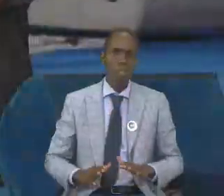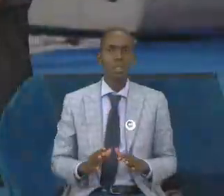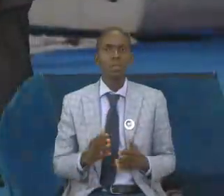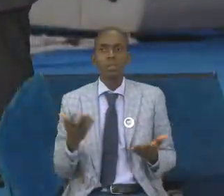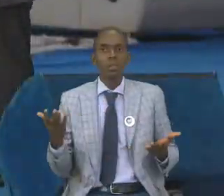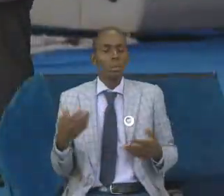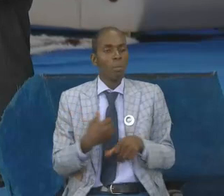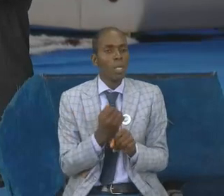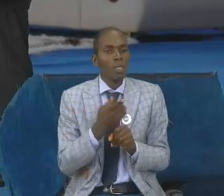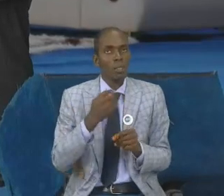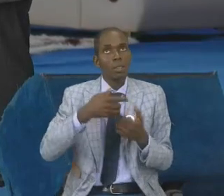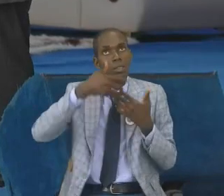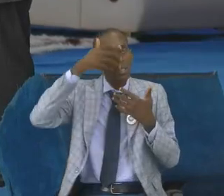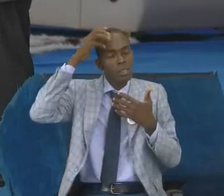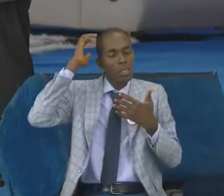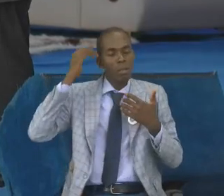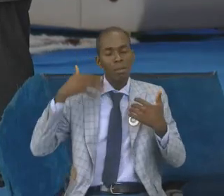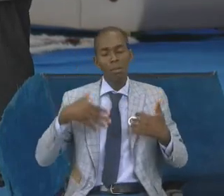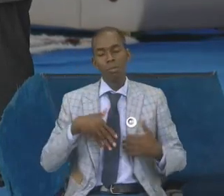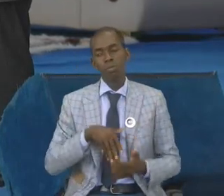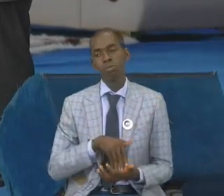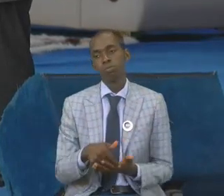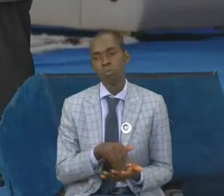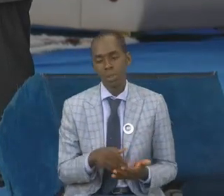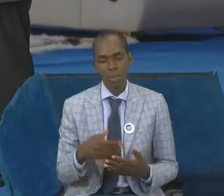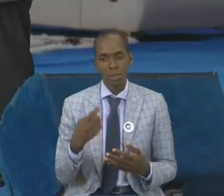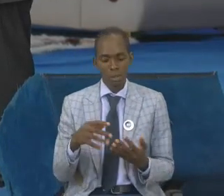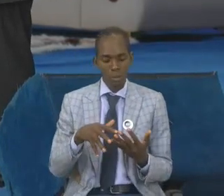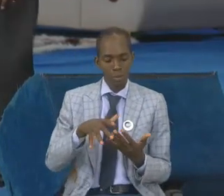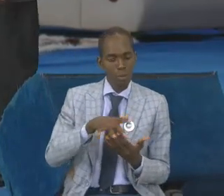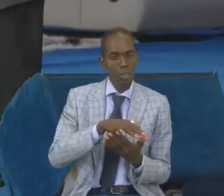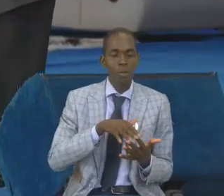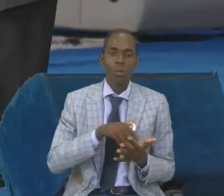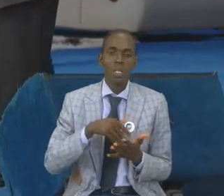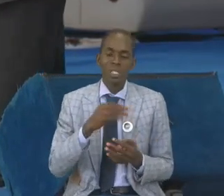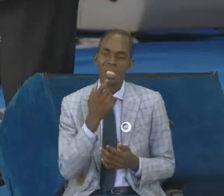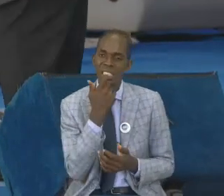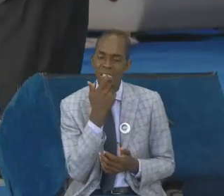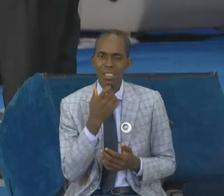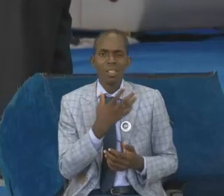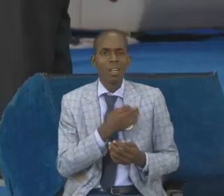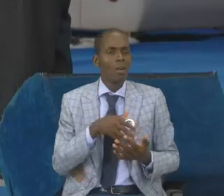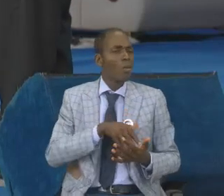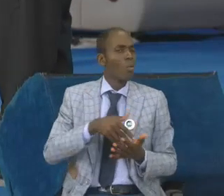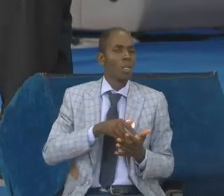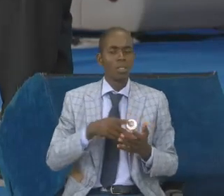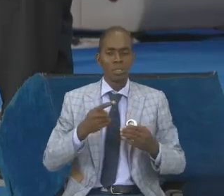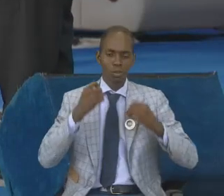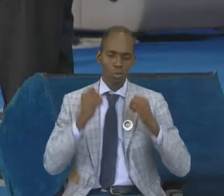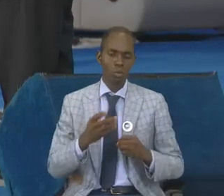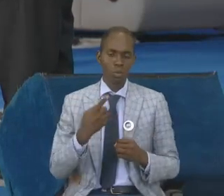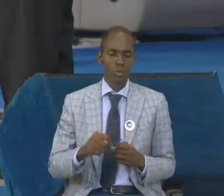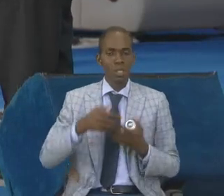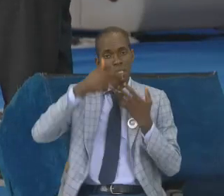of them and weakened all their claws and weakened their teeth and weakened them. And then all throughout the night